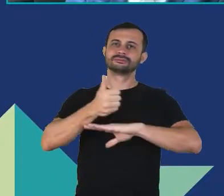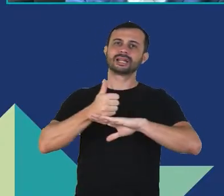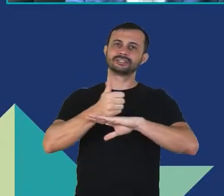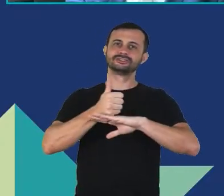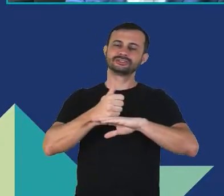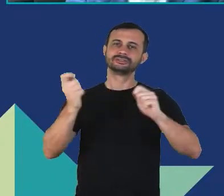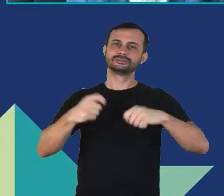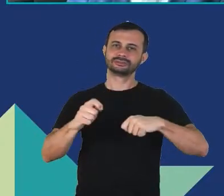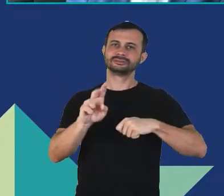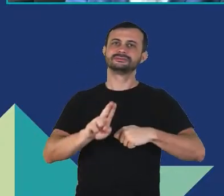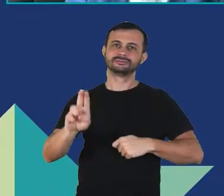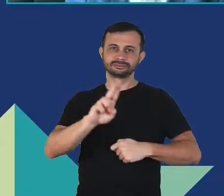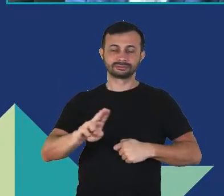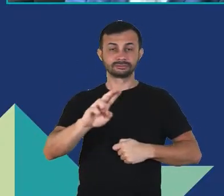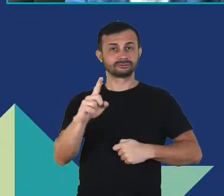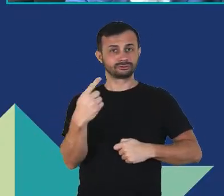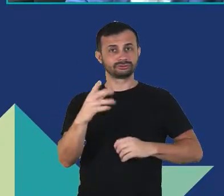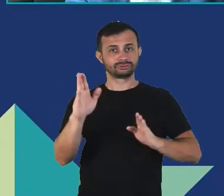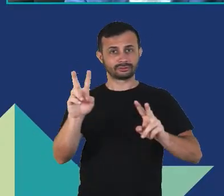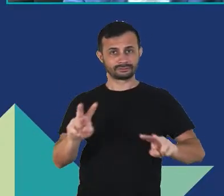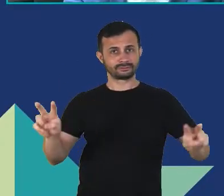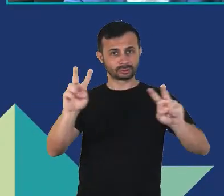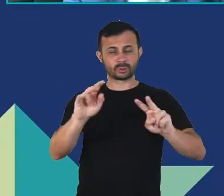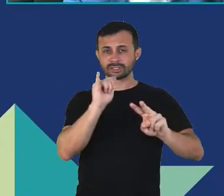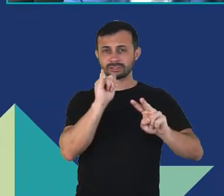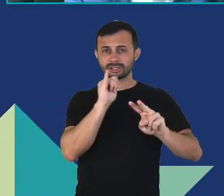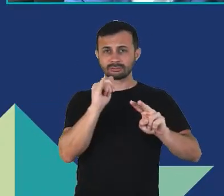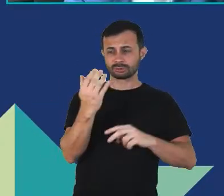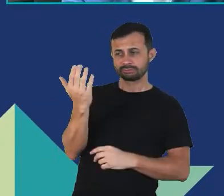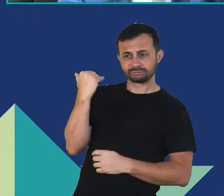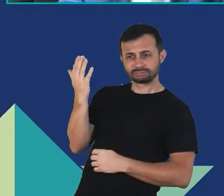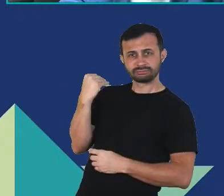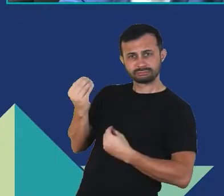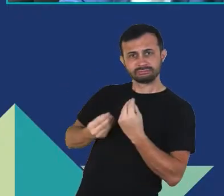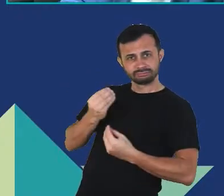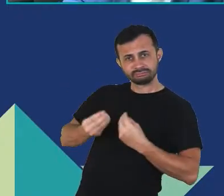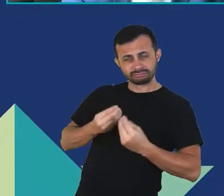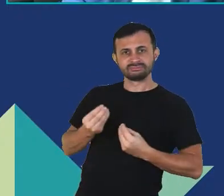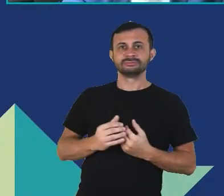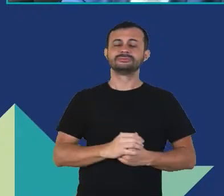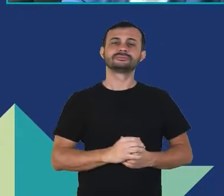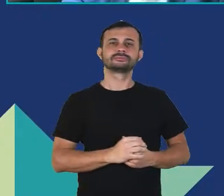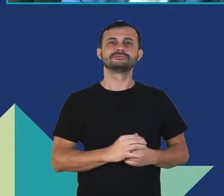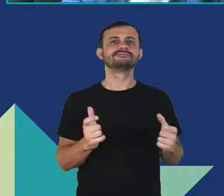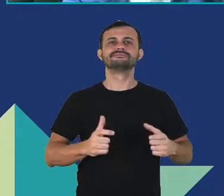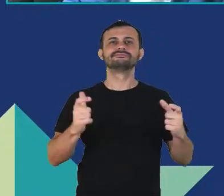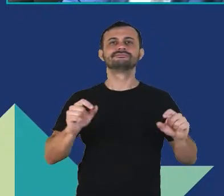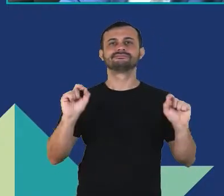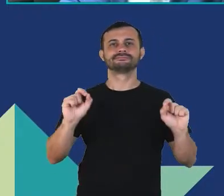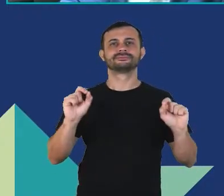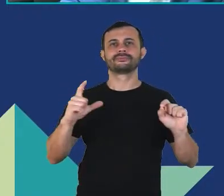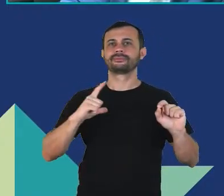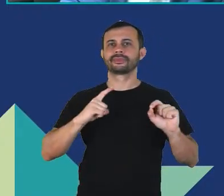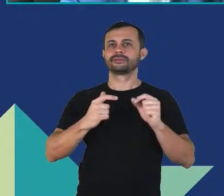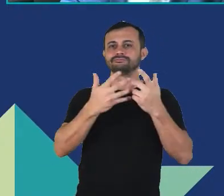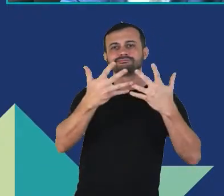examples in the past, including the one in Aberfine where that was a disaster. That's not where you save the money.